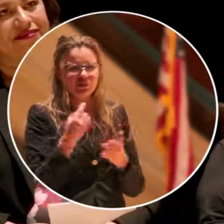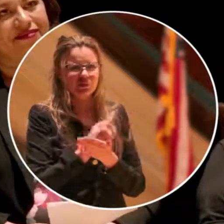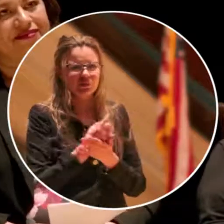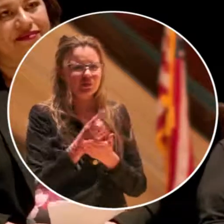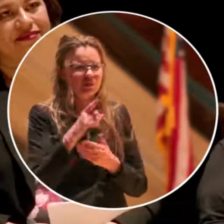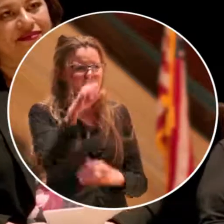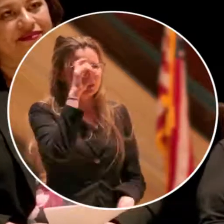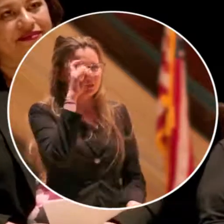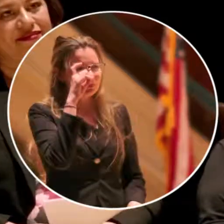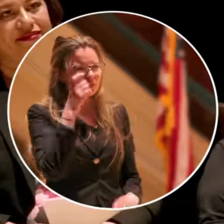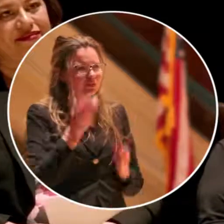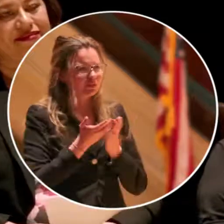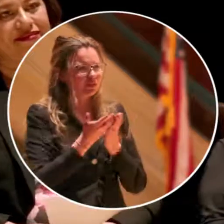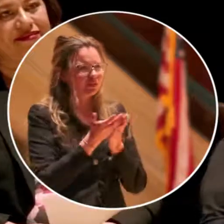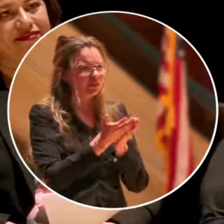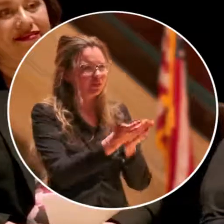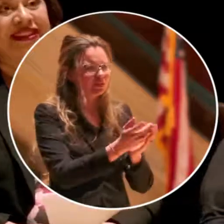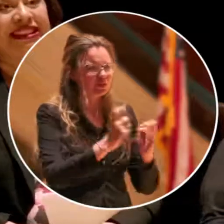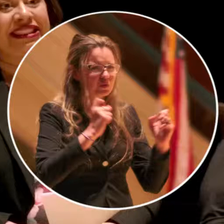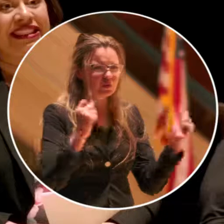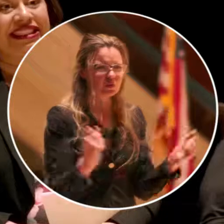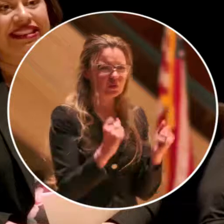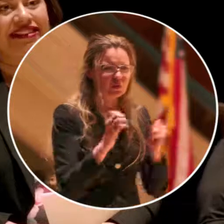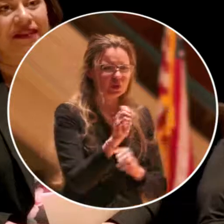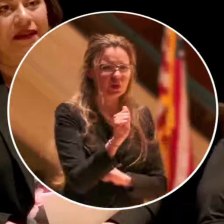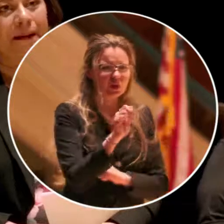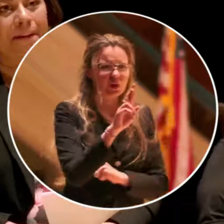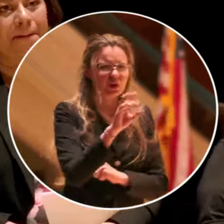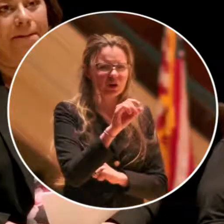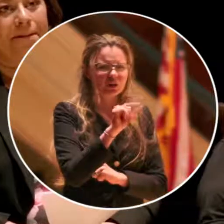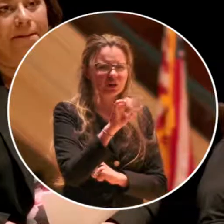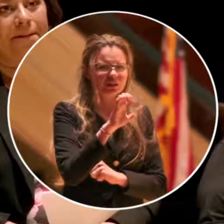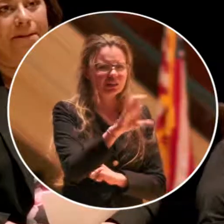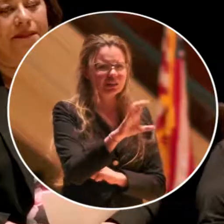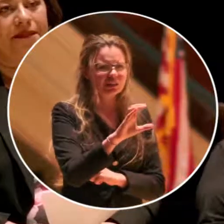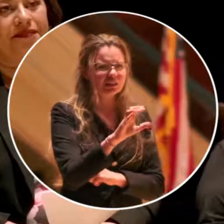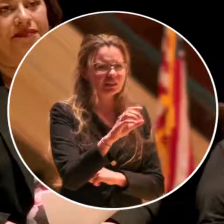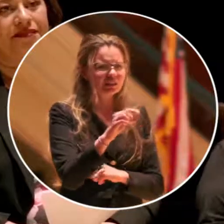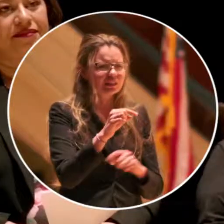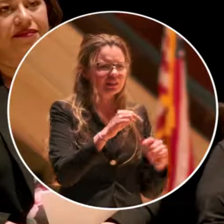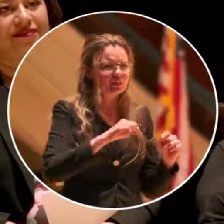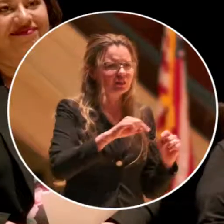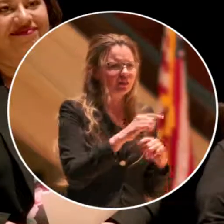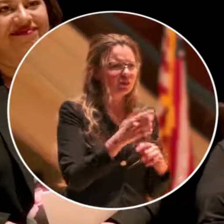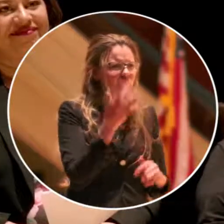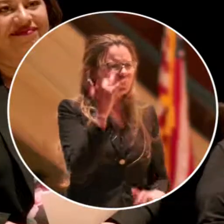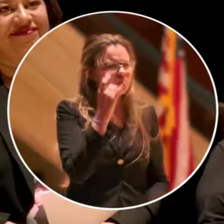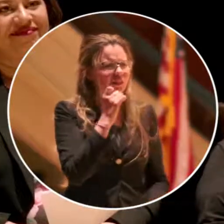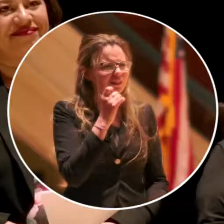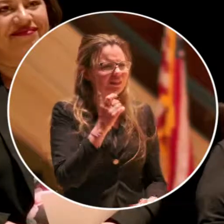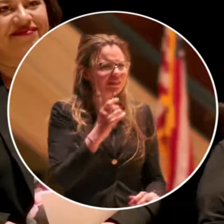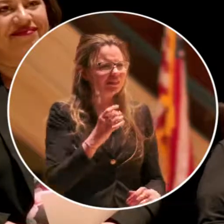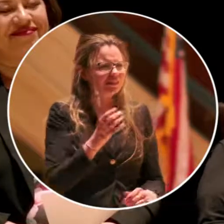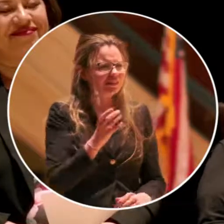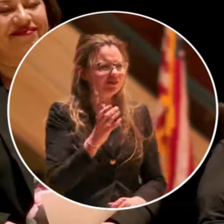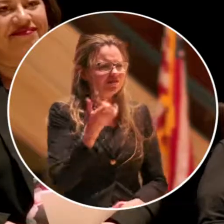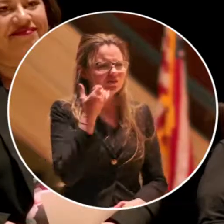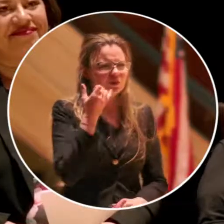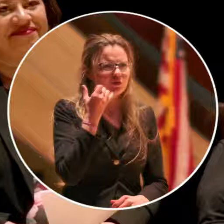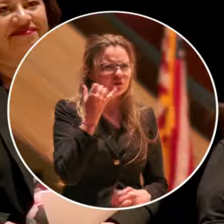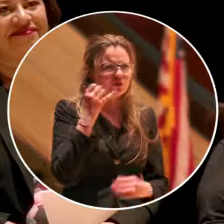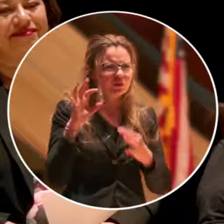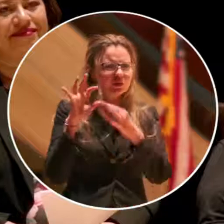drift toward the Arctic Circle? And why didn't I have cell reception? My grandma Sarah